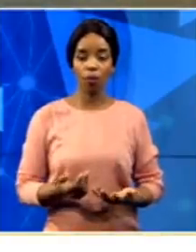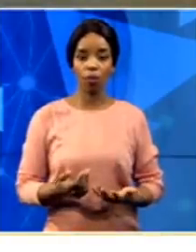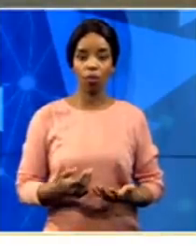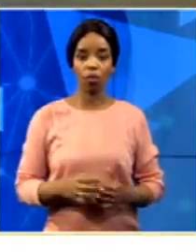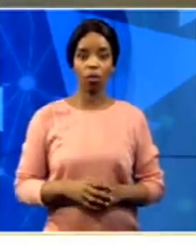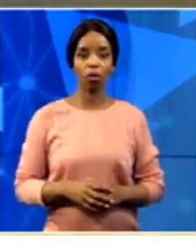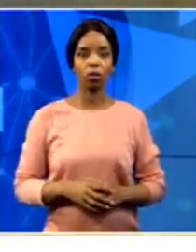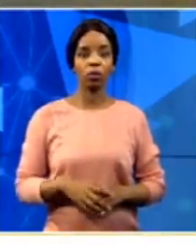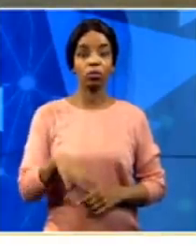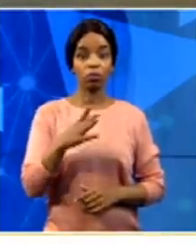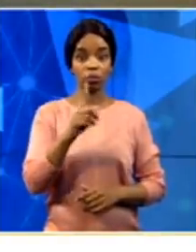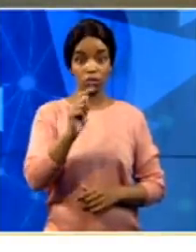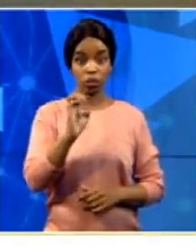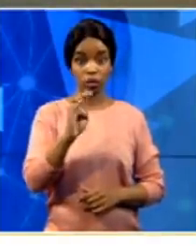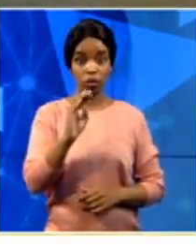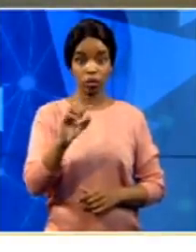Teboho, does it help you?